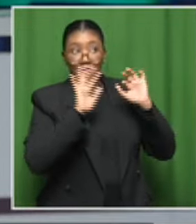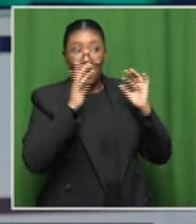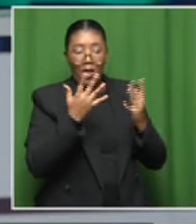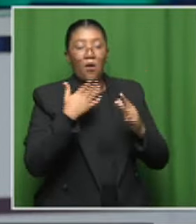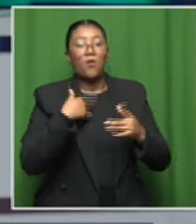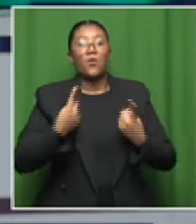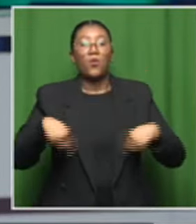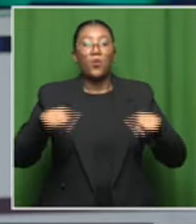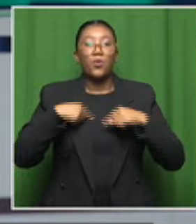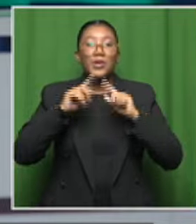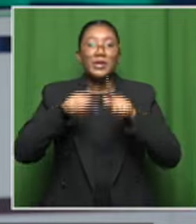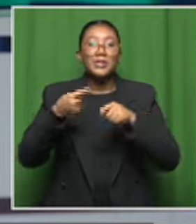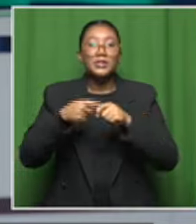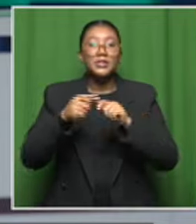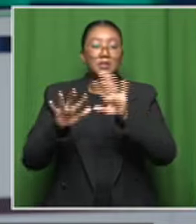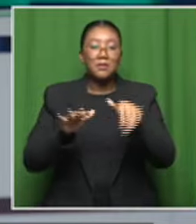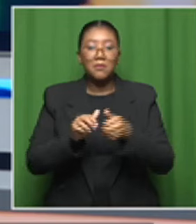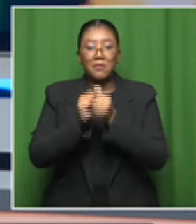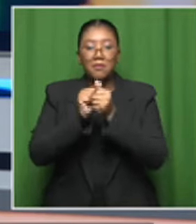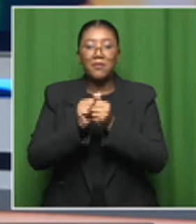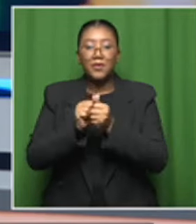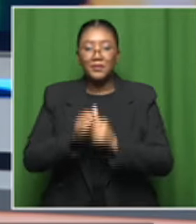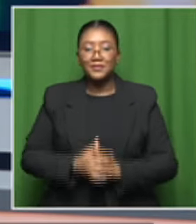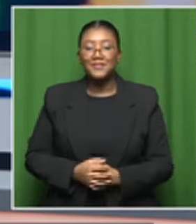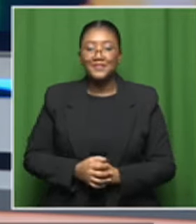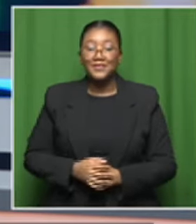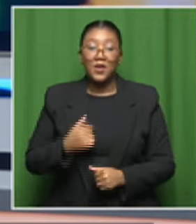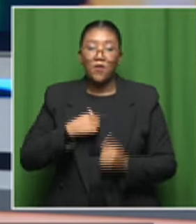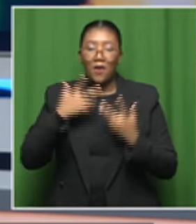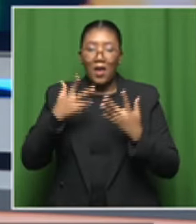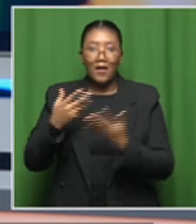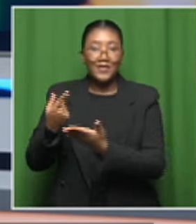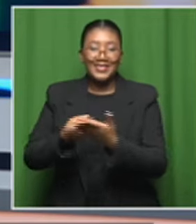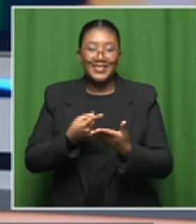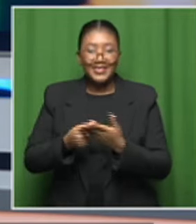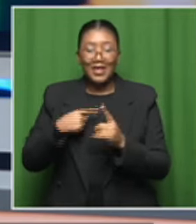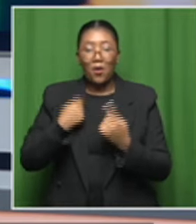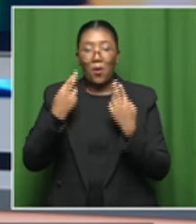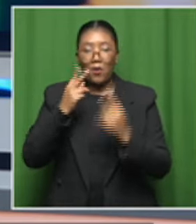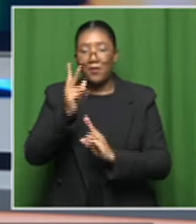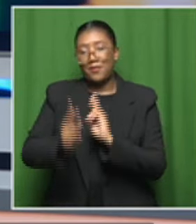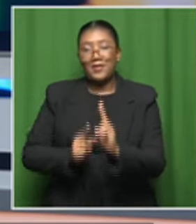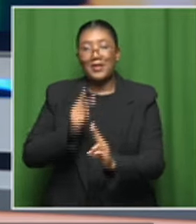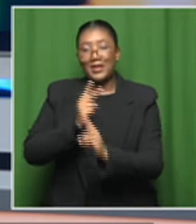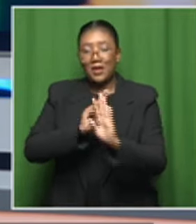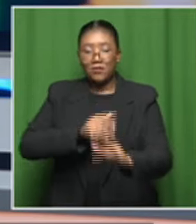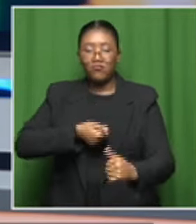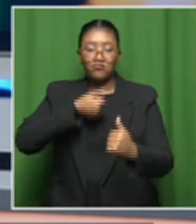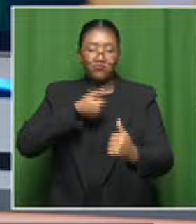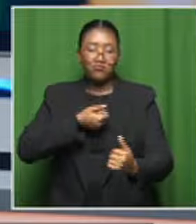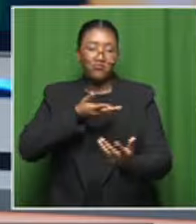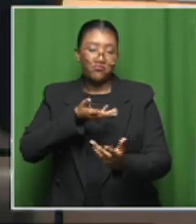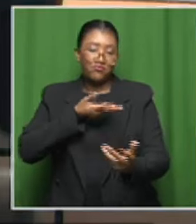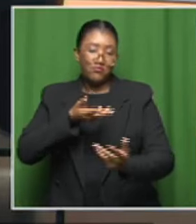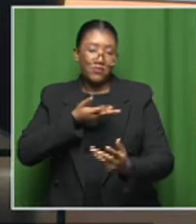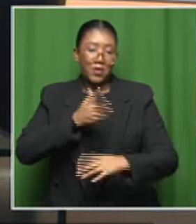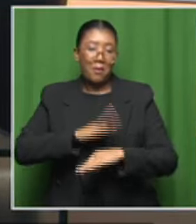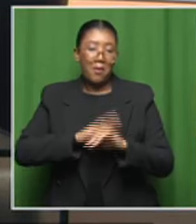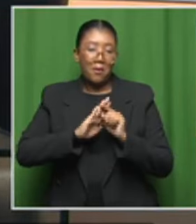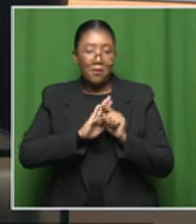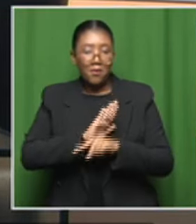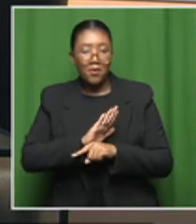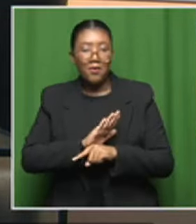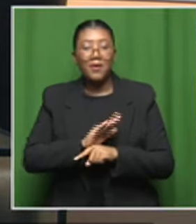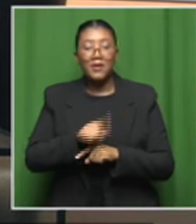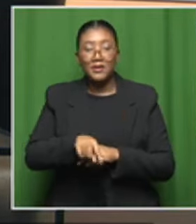make sure that we deliver a final product. Fantastic. There's so much to discuss. Hopefully we can bring you back and get into some of the nitty-gritty of those practical elements that